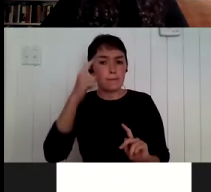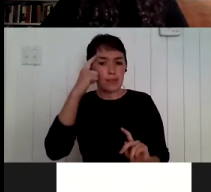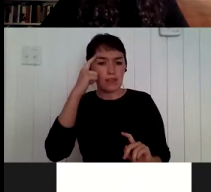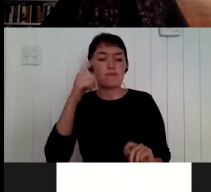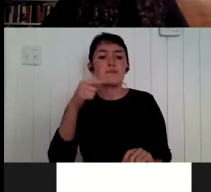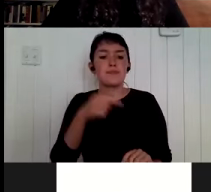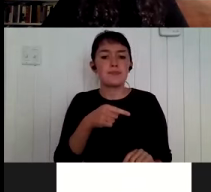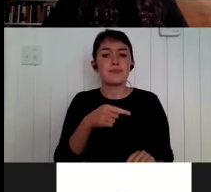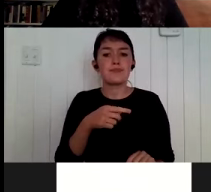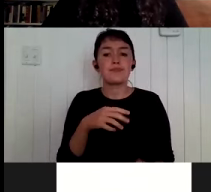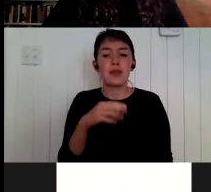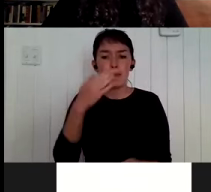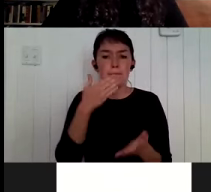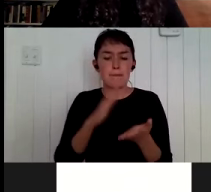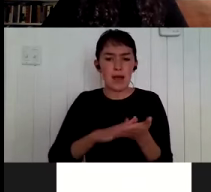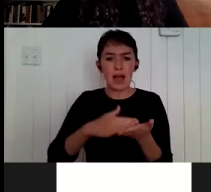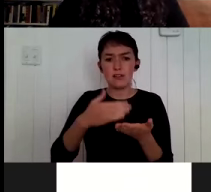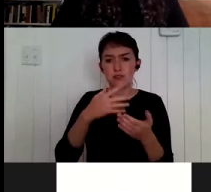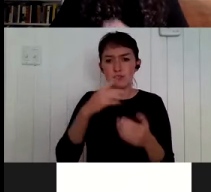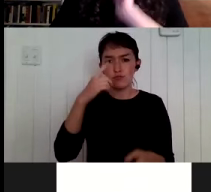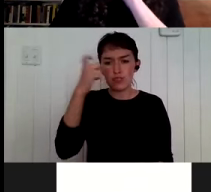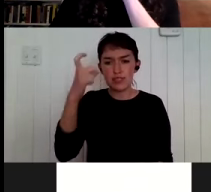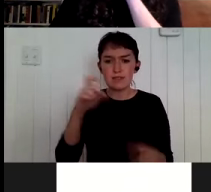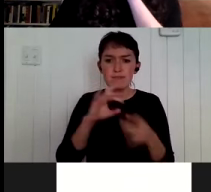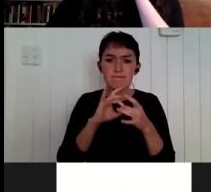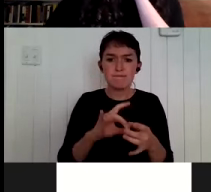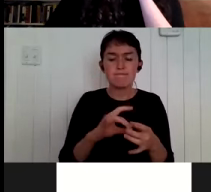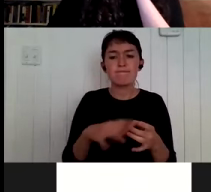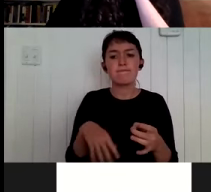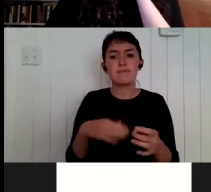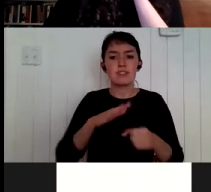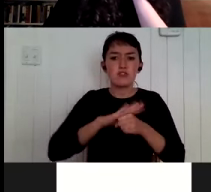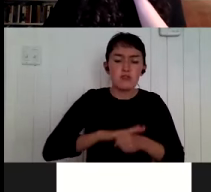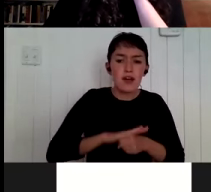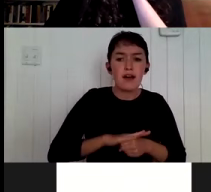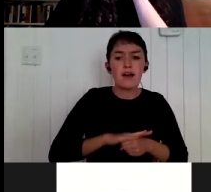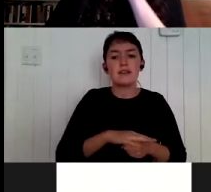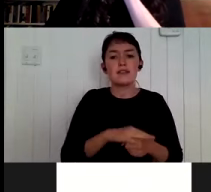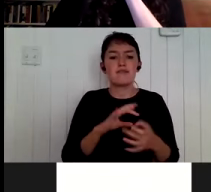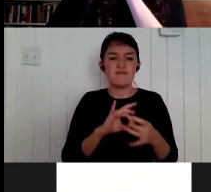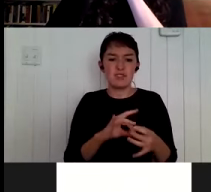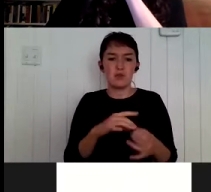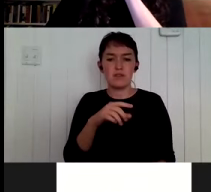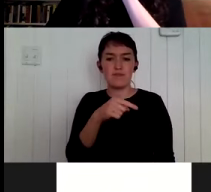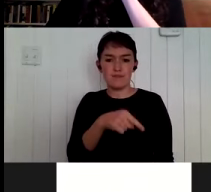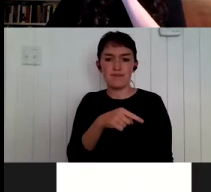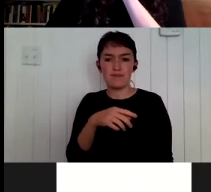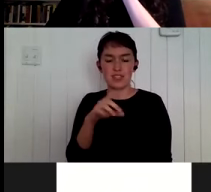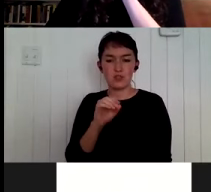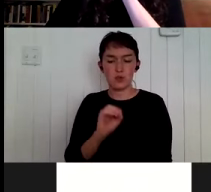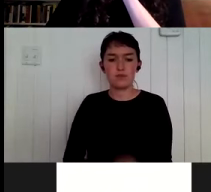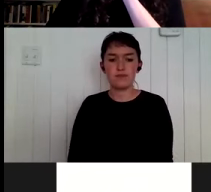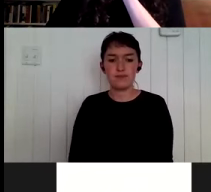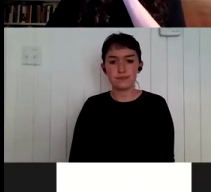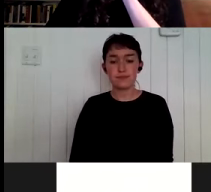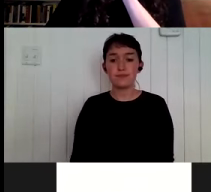negative mood and affect and stress and hyperarousal and sensitivity that's associated with this disorder. Emily also hit